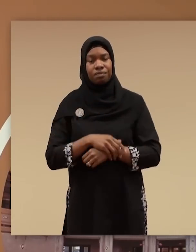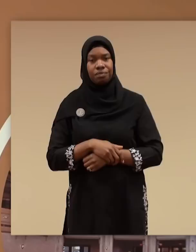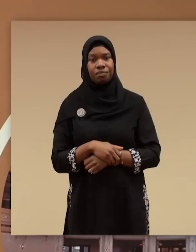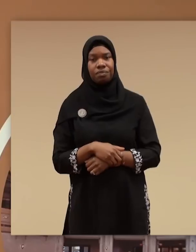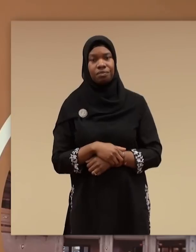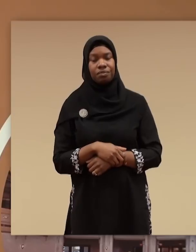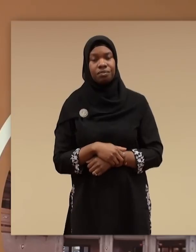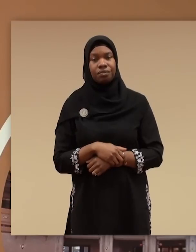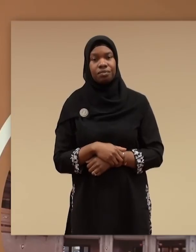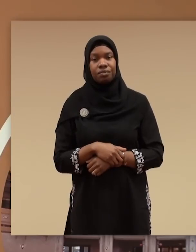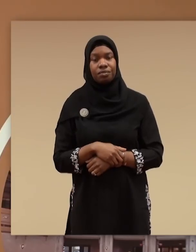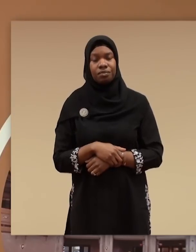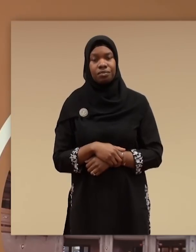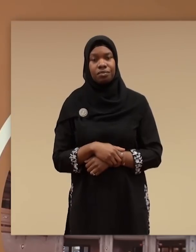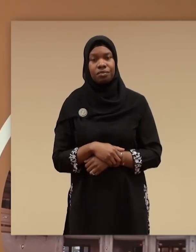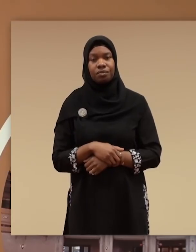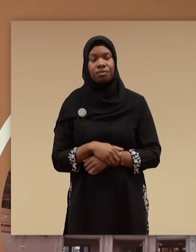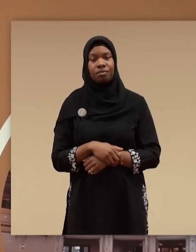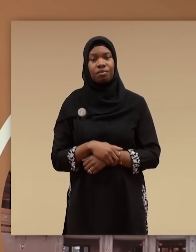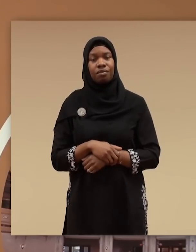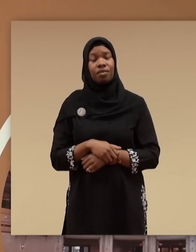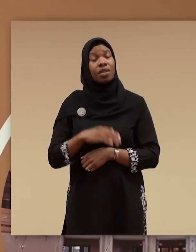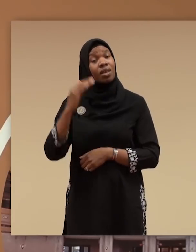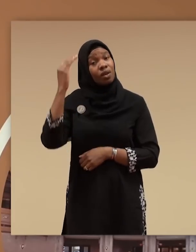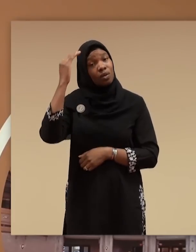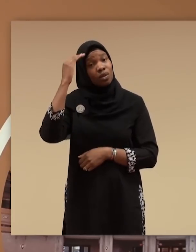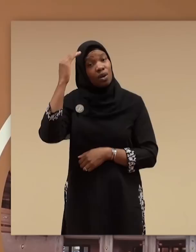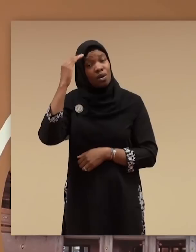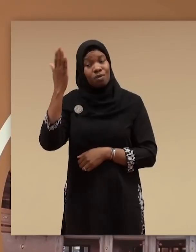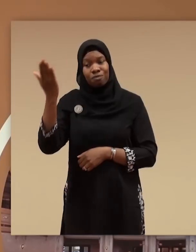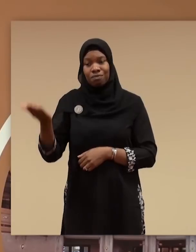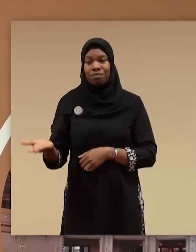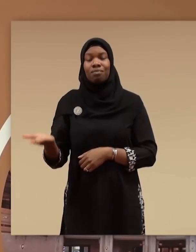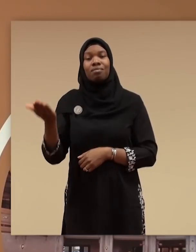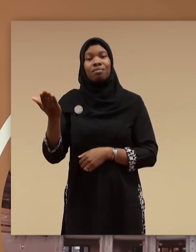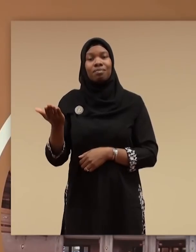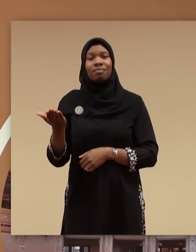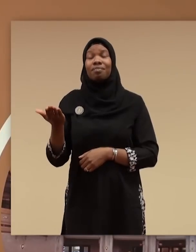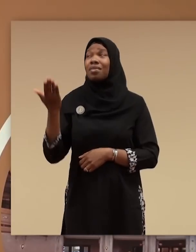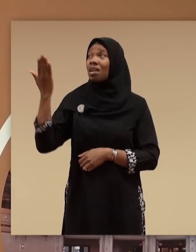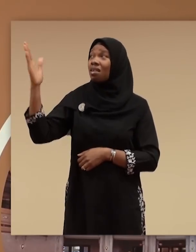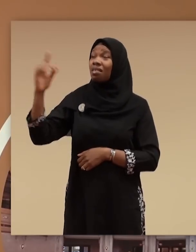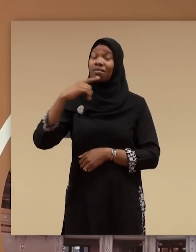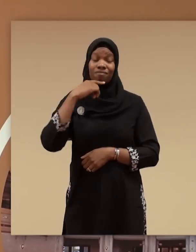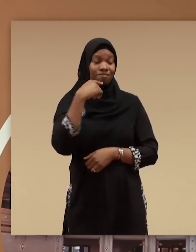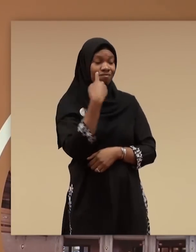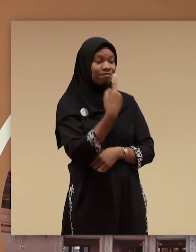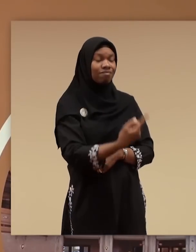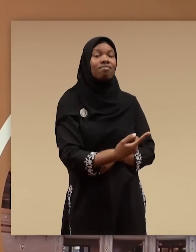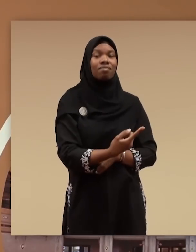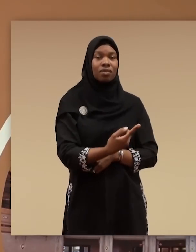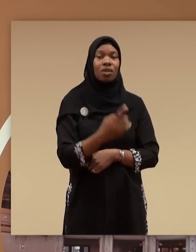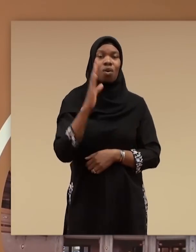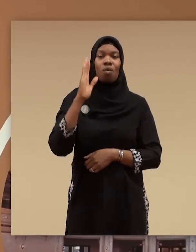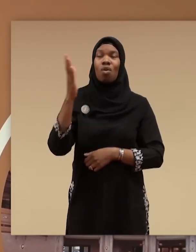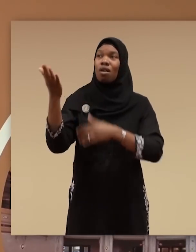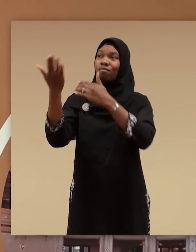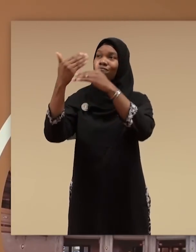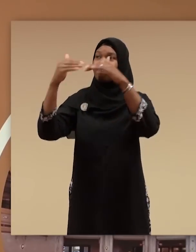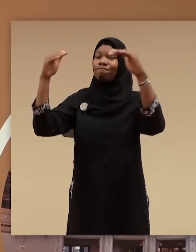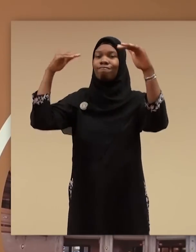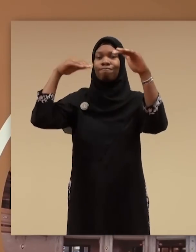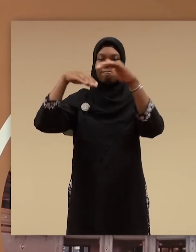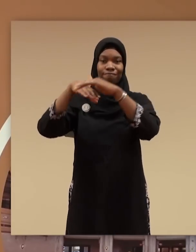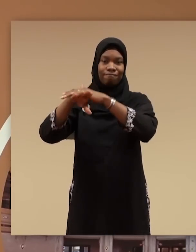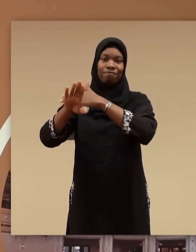bint Khuwaylid was given the glad tiding to be in heaven by the Prophet Muhammad sallallahu alaihi